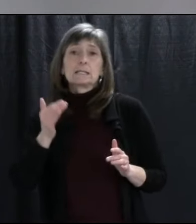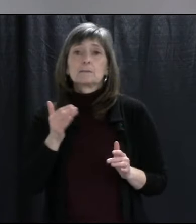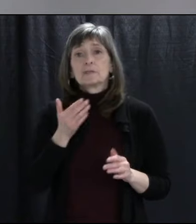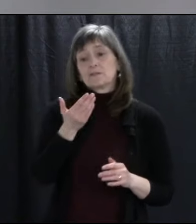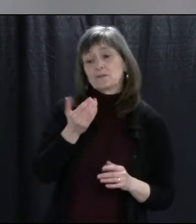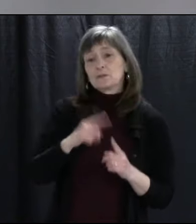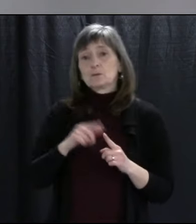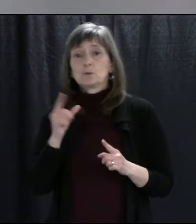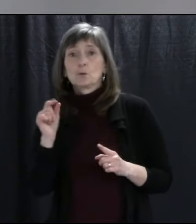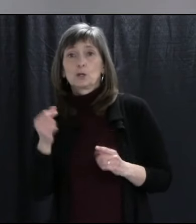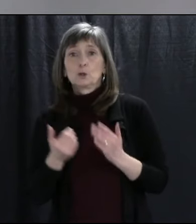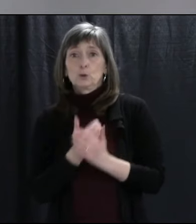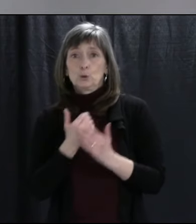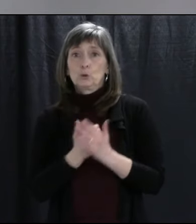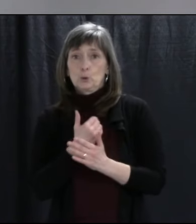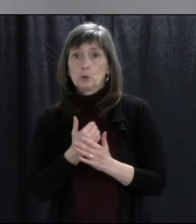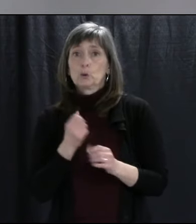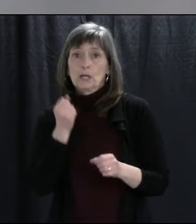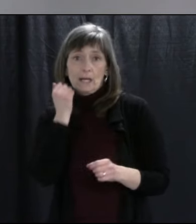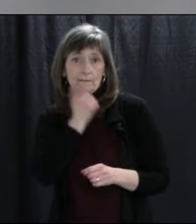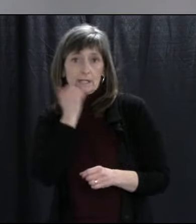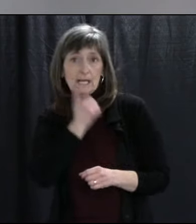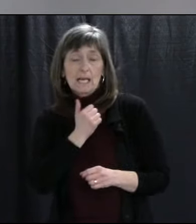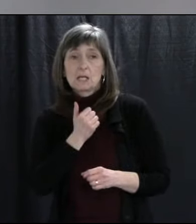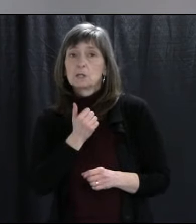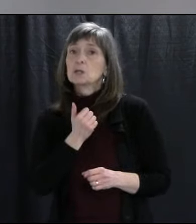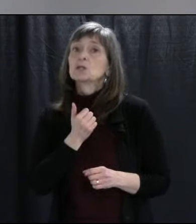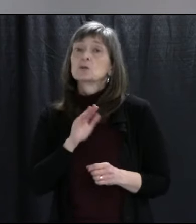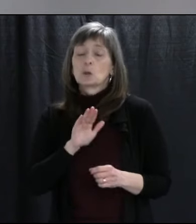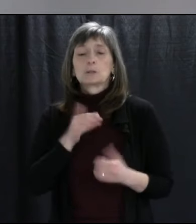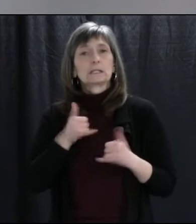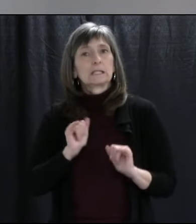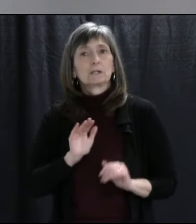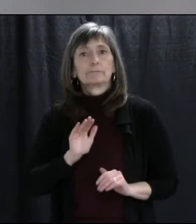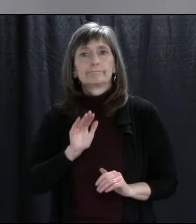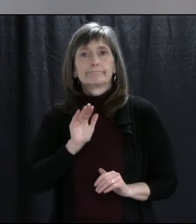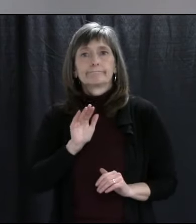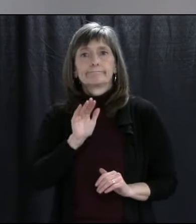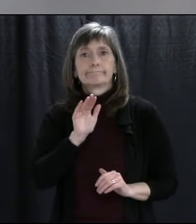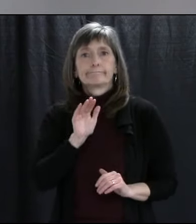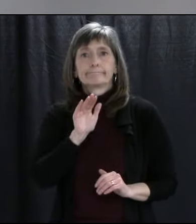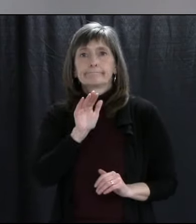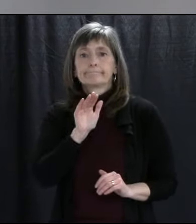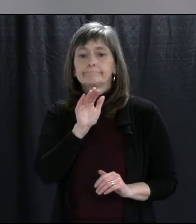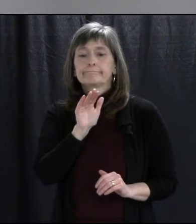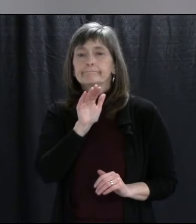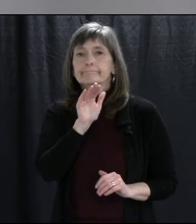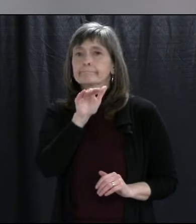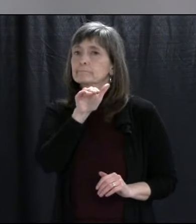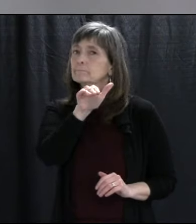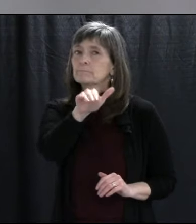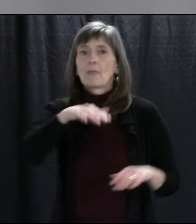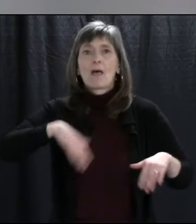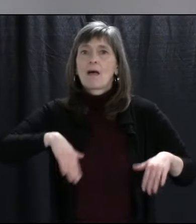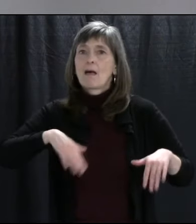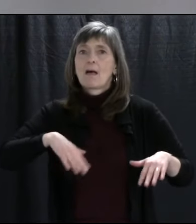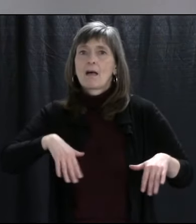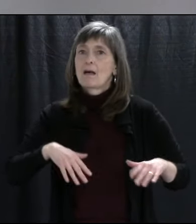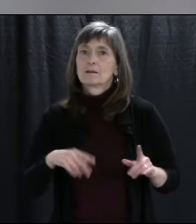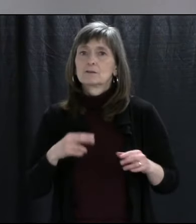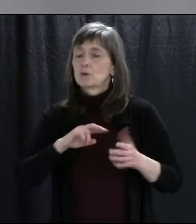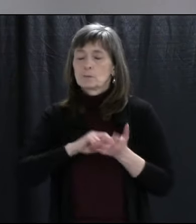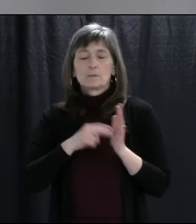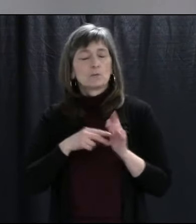day, and as yet this doesn't show any signs of leveling off. We have no opportunity here to be complacent at